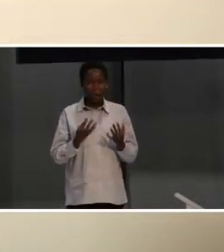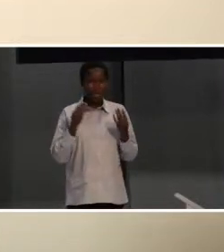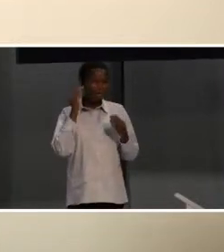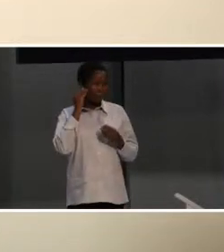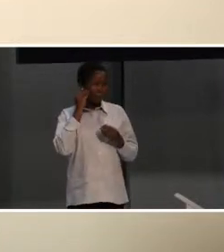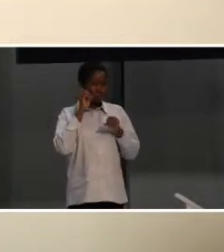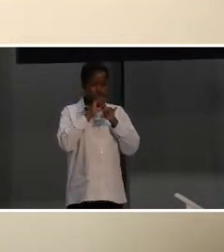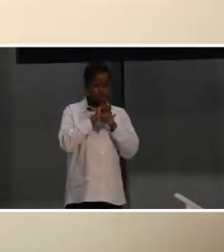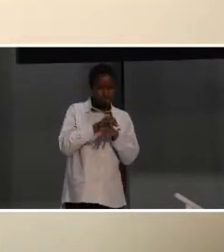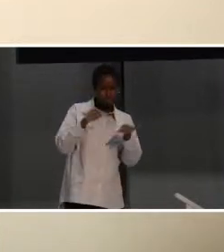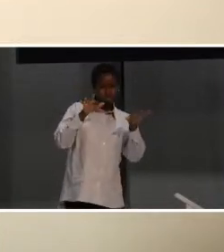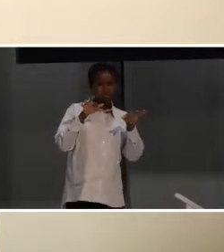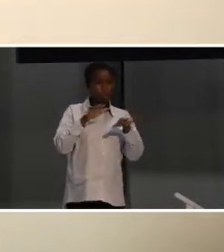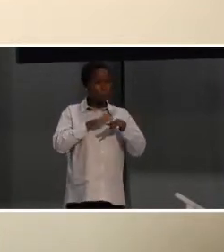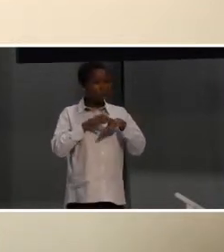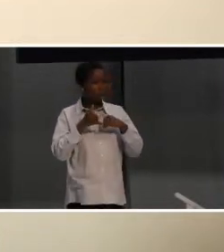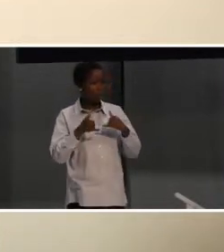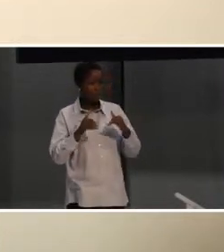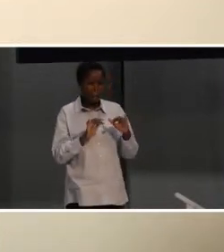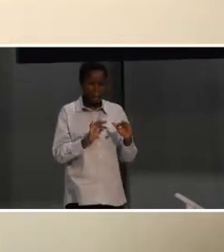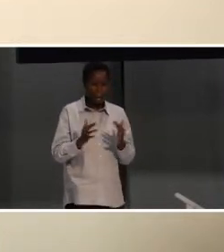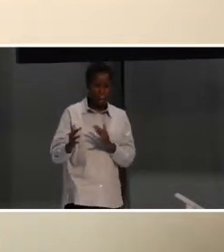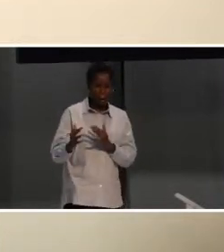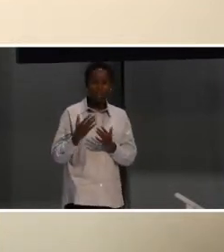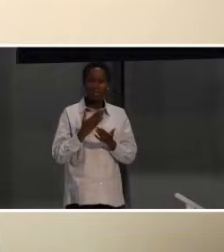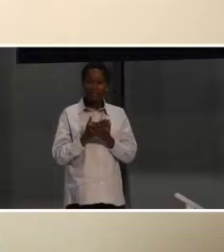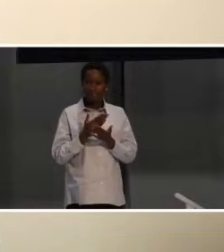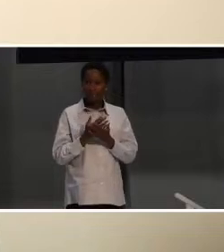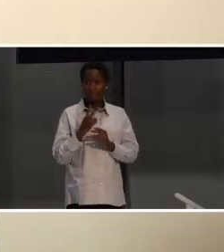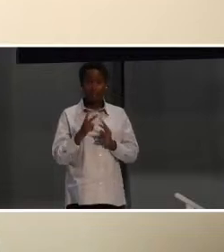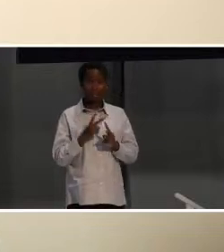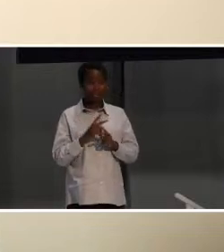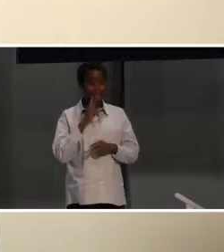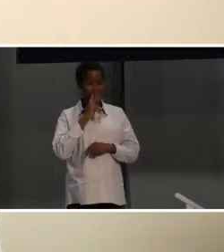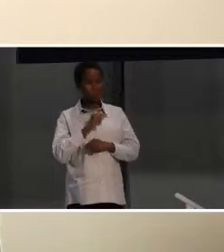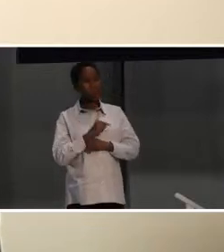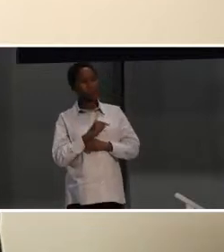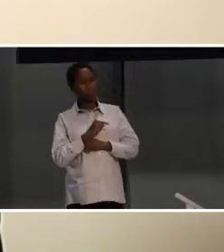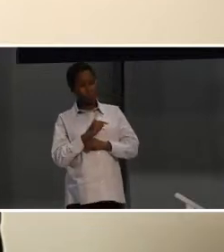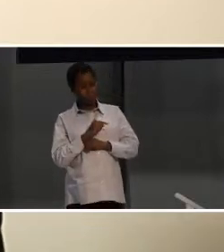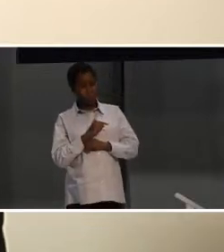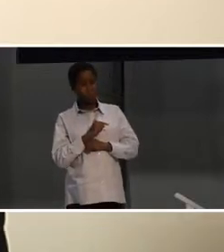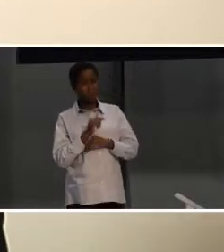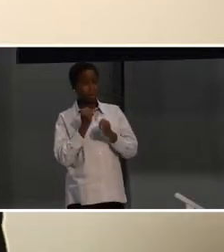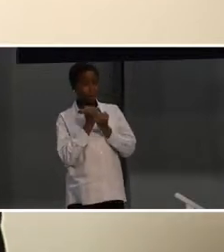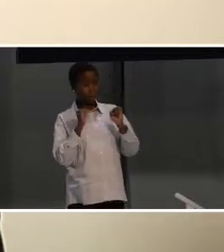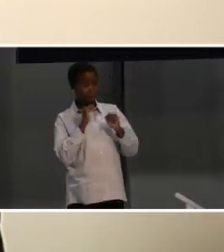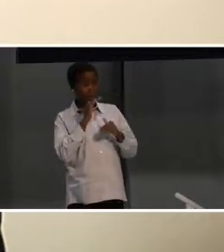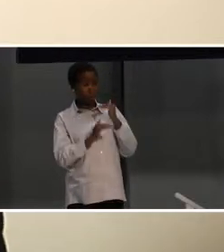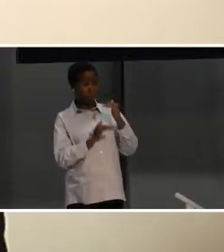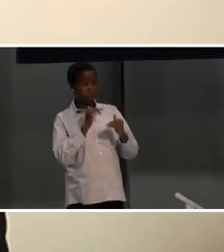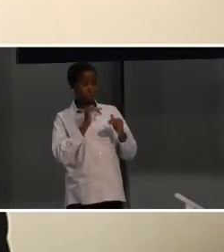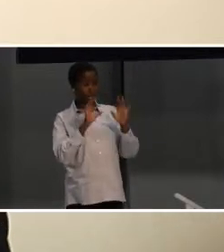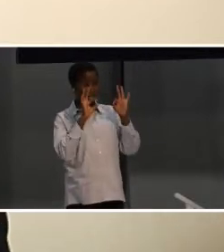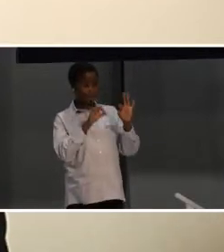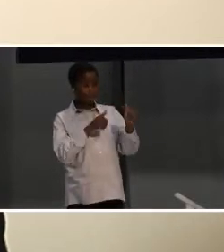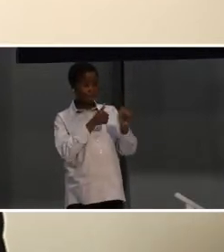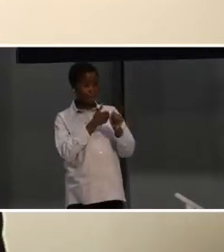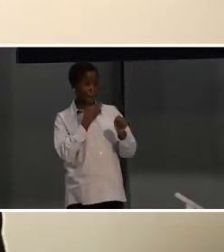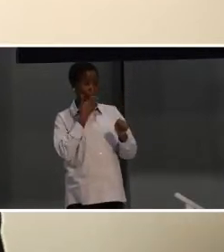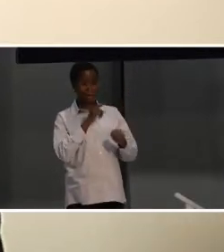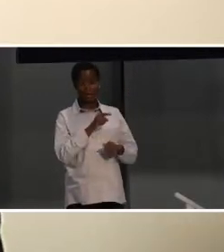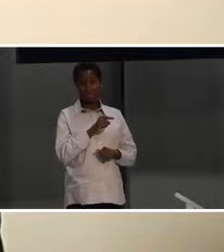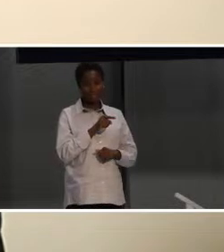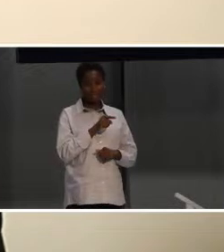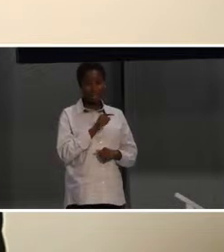spread online can undermine democratic processes. Building democracies that